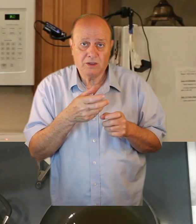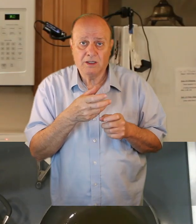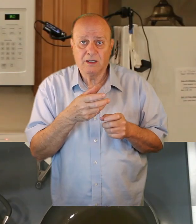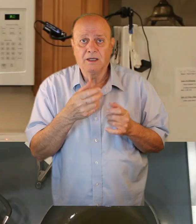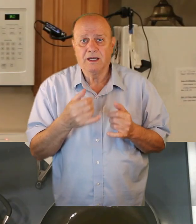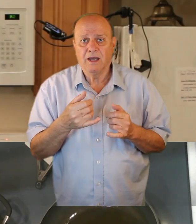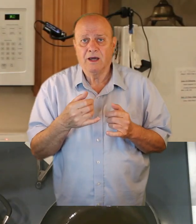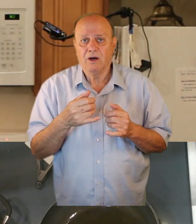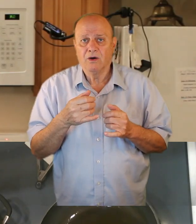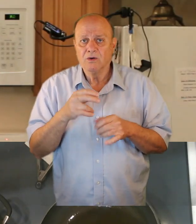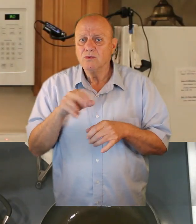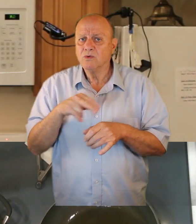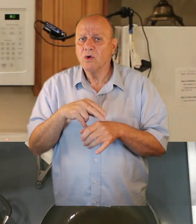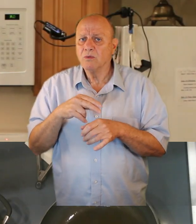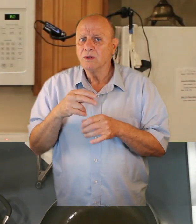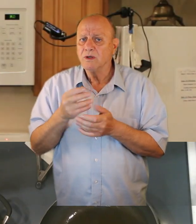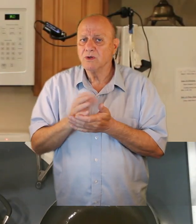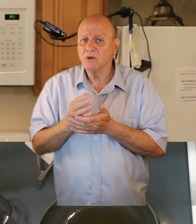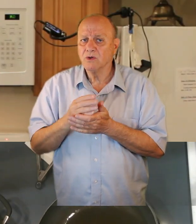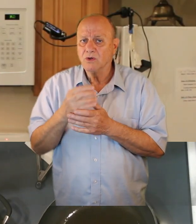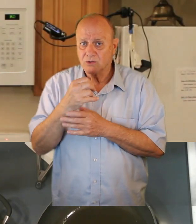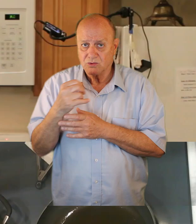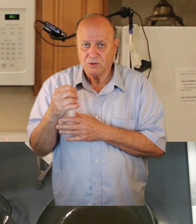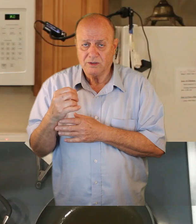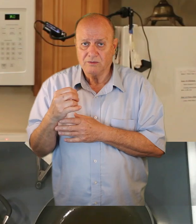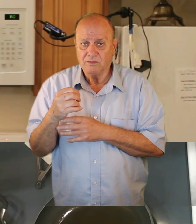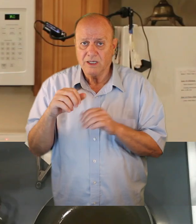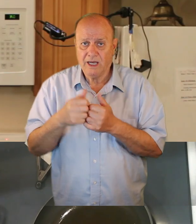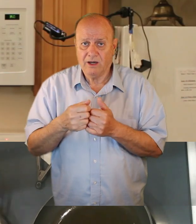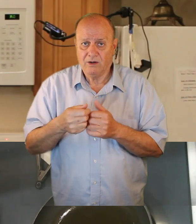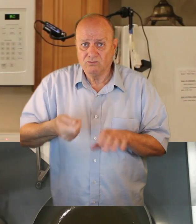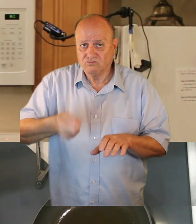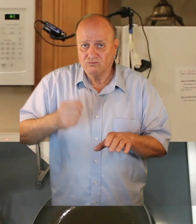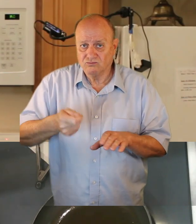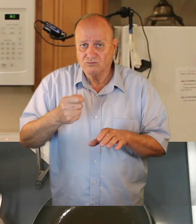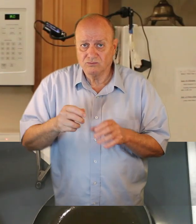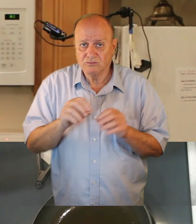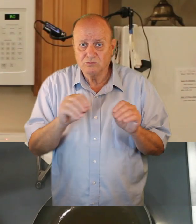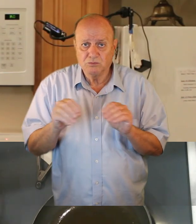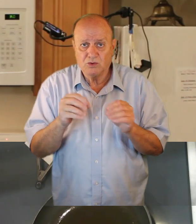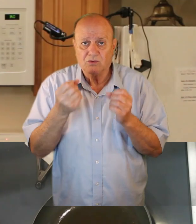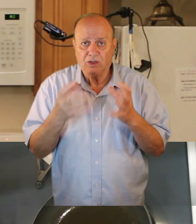little counter to traditional way of preparing the shrimp.